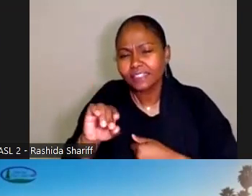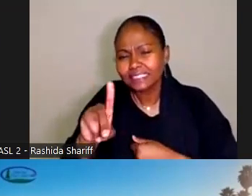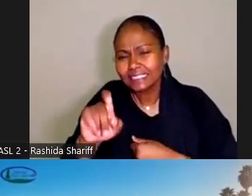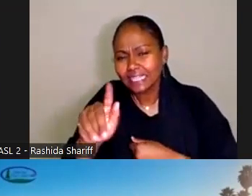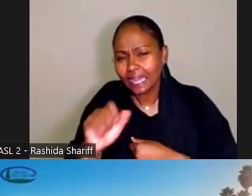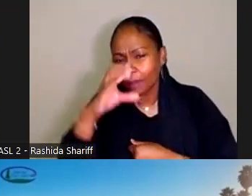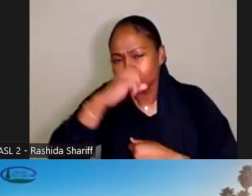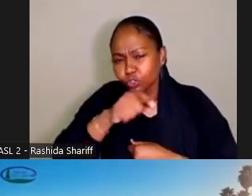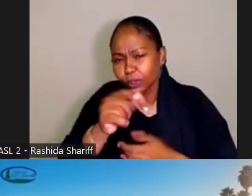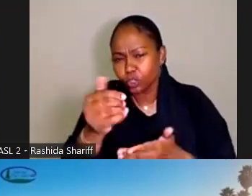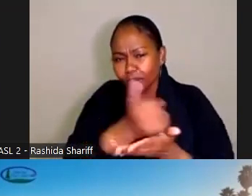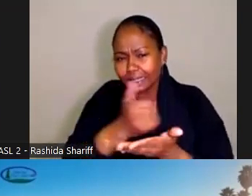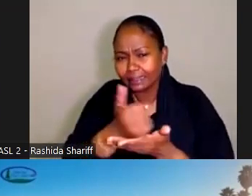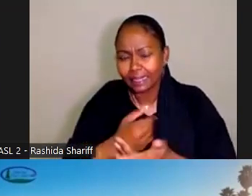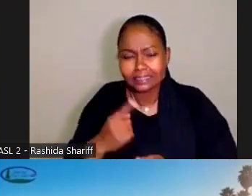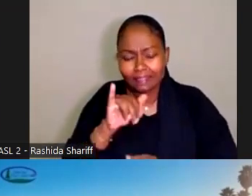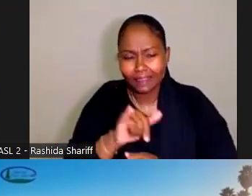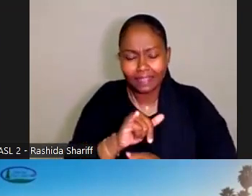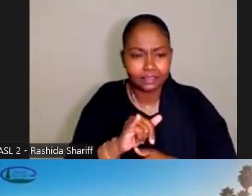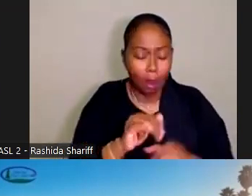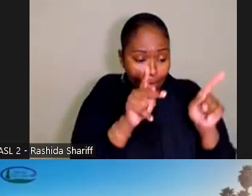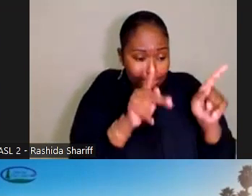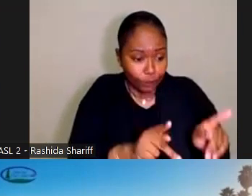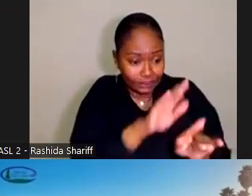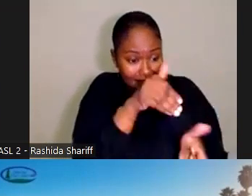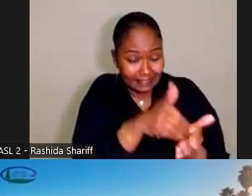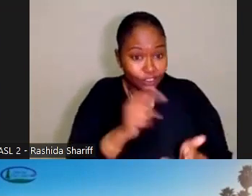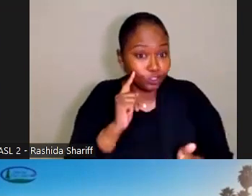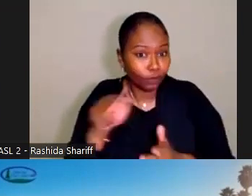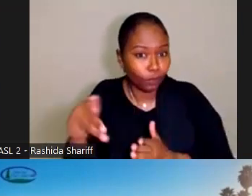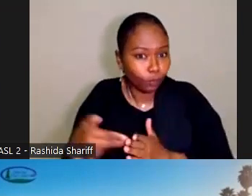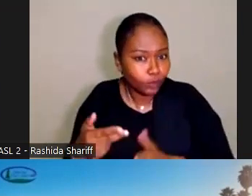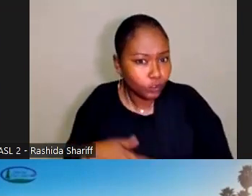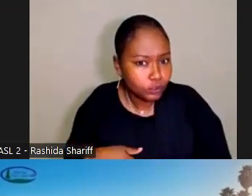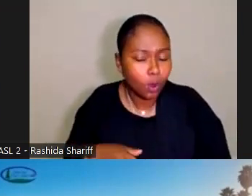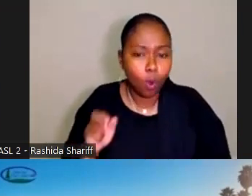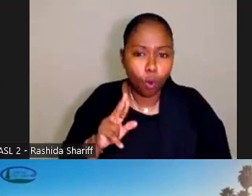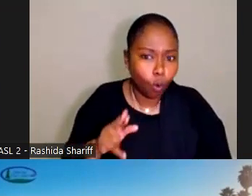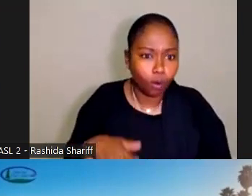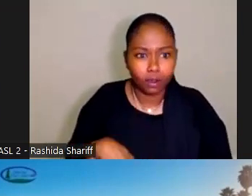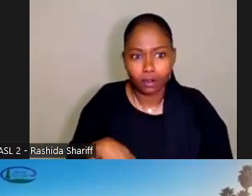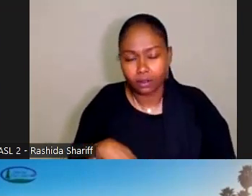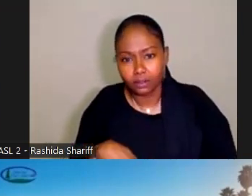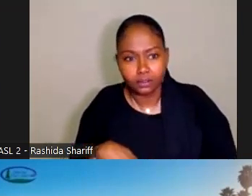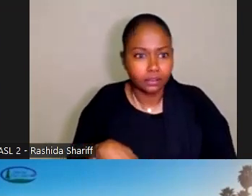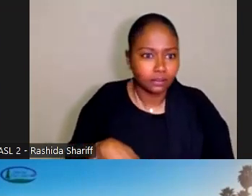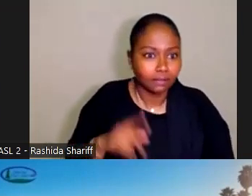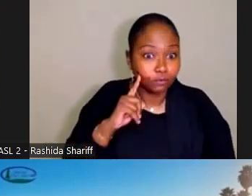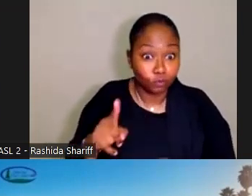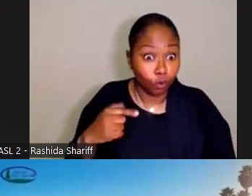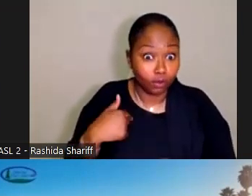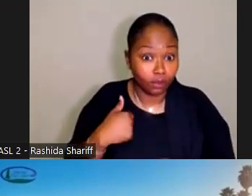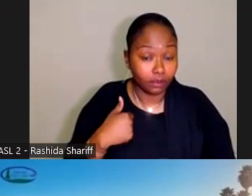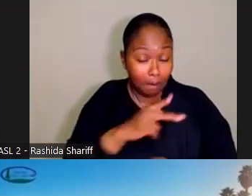you're collecting that is person-centered in terms of the referrals or the presence of the patient representative?